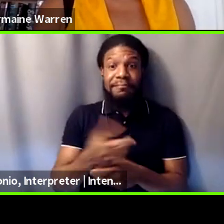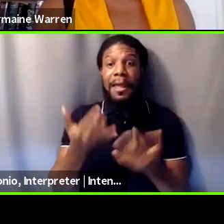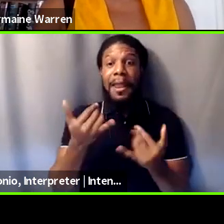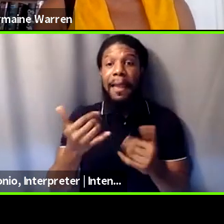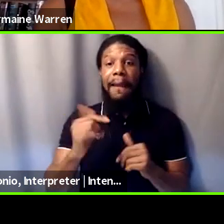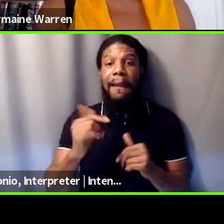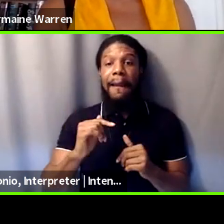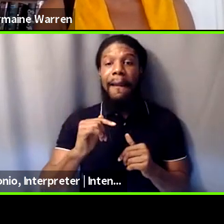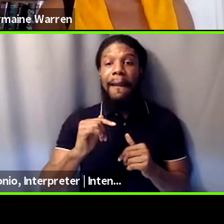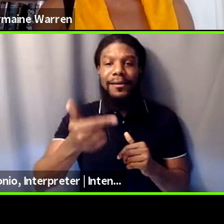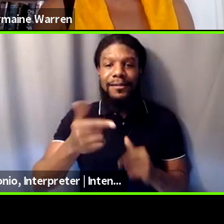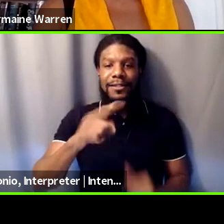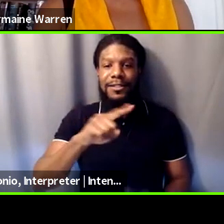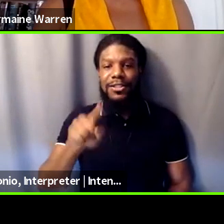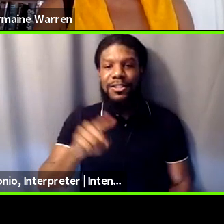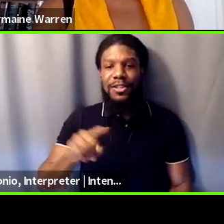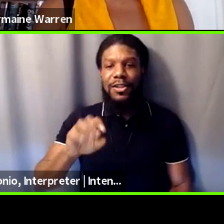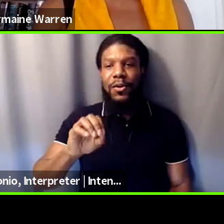on to Zwoisy.